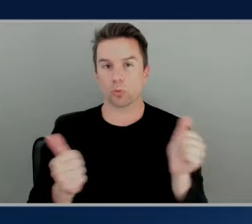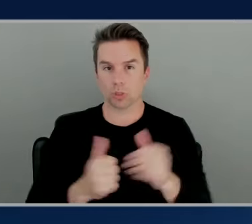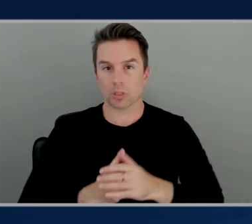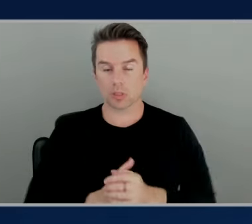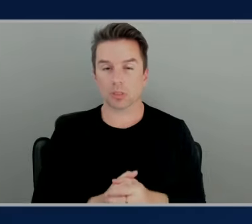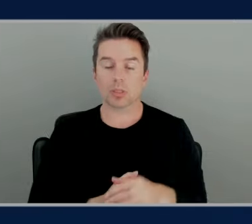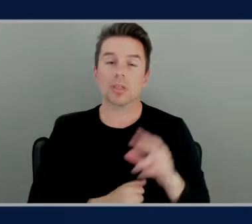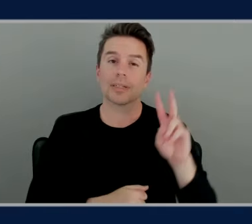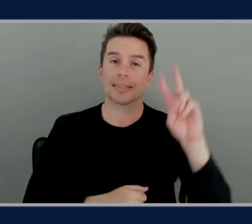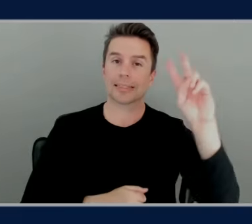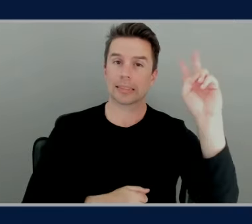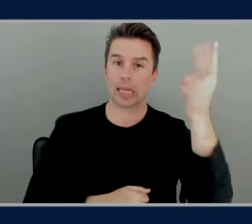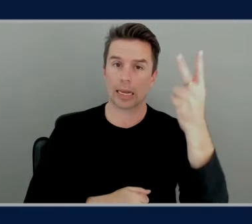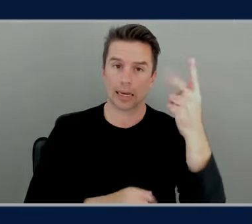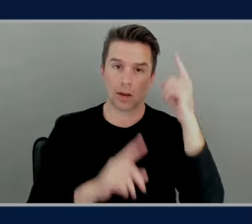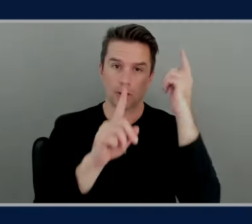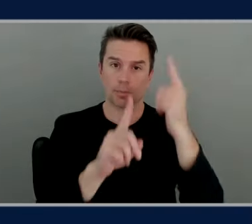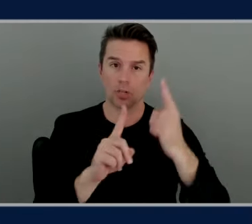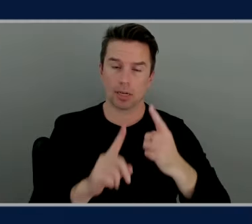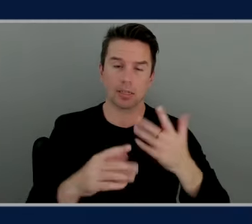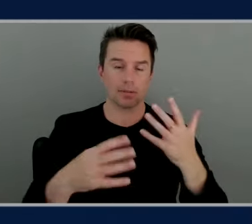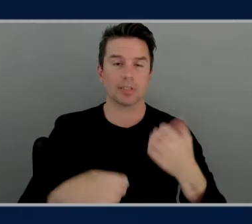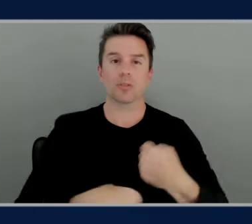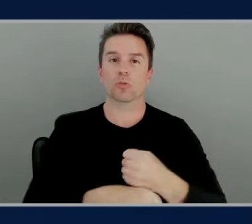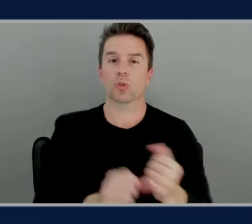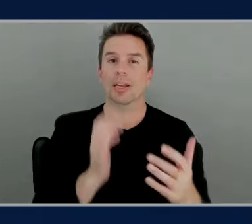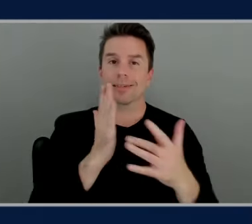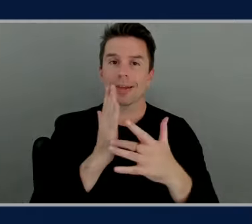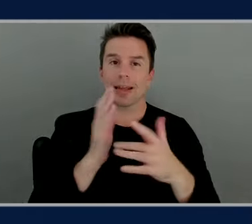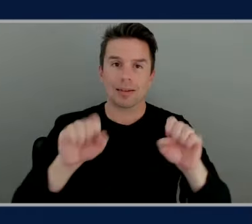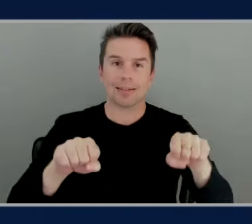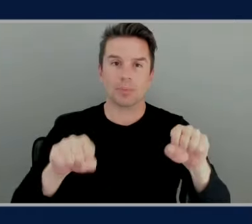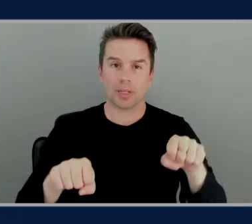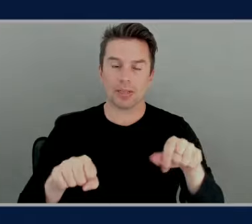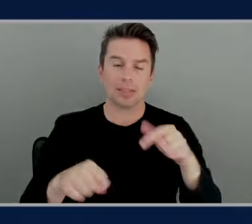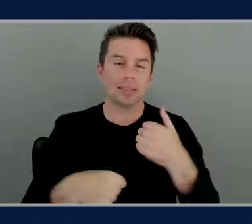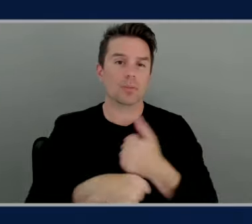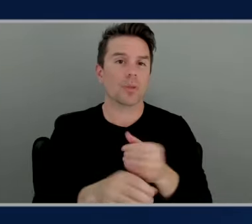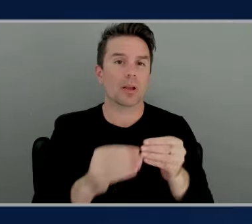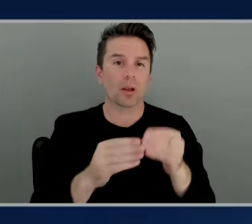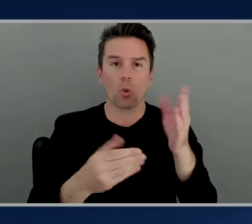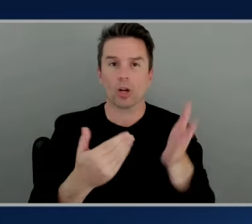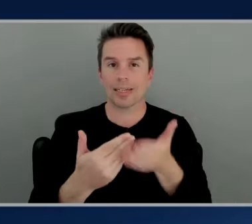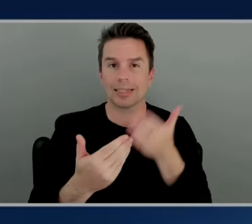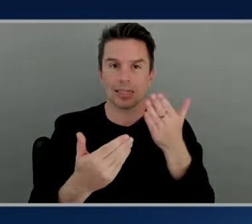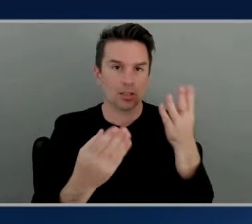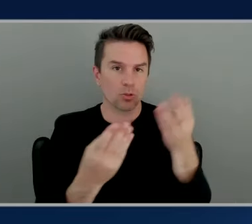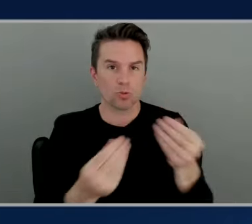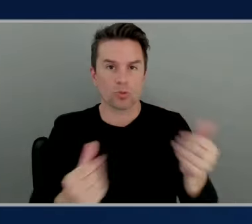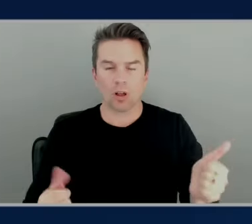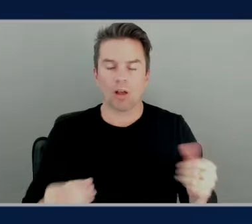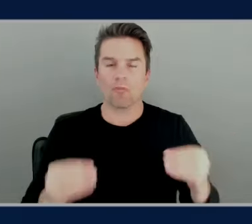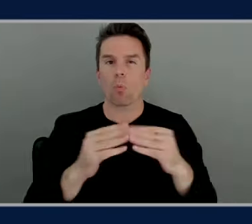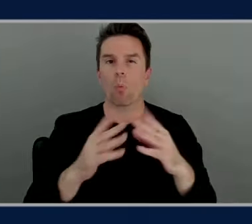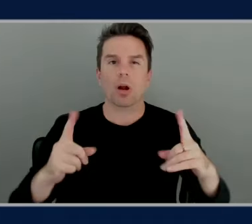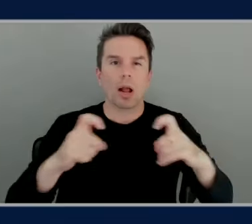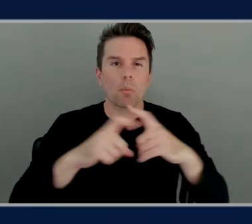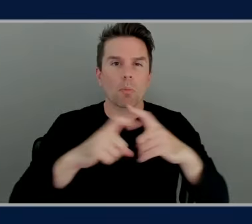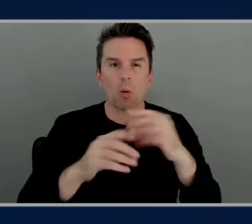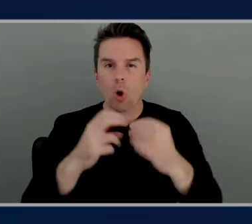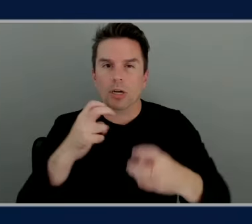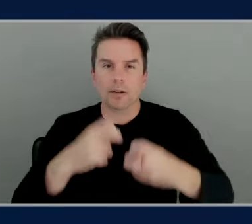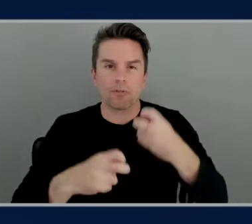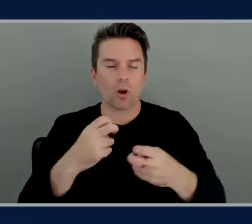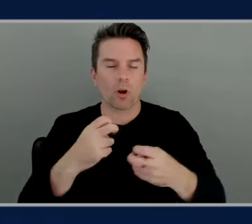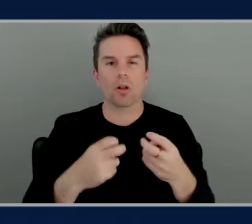secondary objective, was to create technical capabilities that make it easier to solve much harder and more complicated problems. Okay.